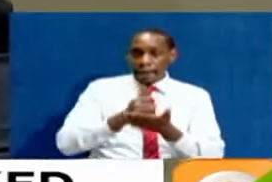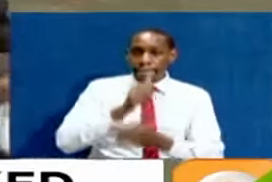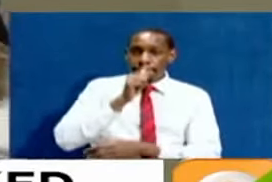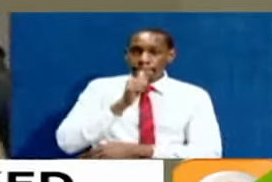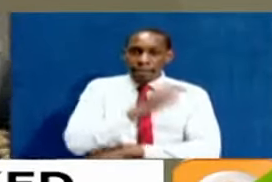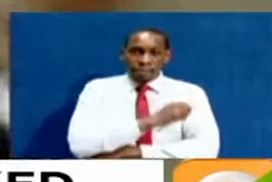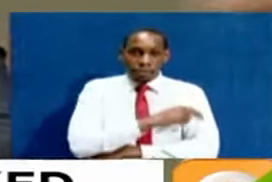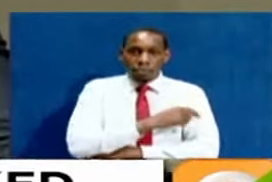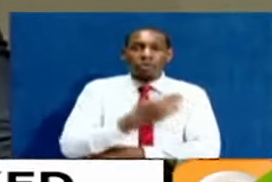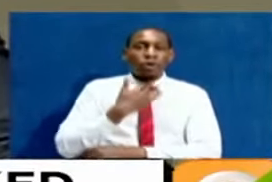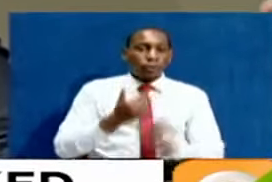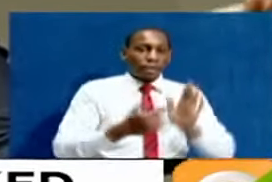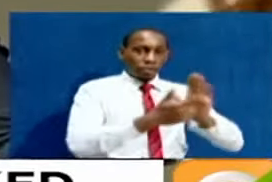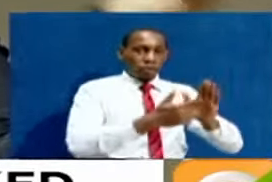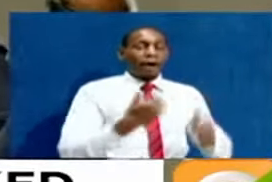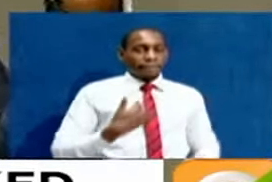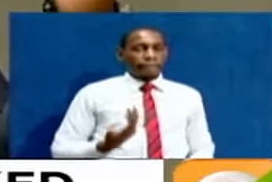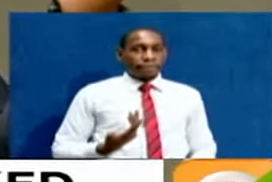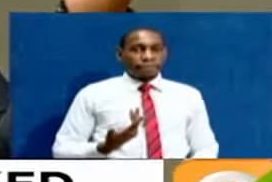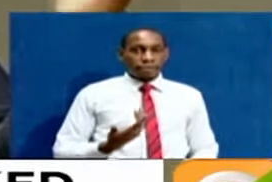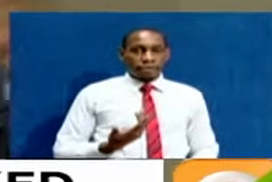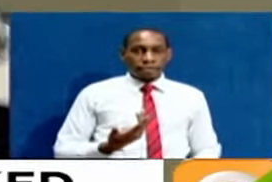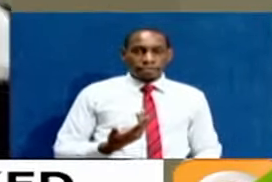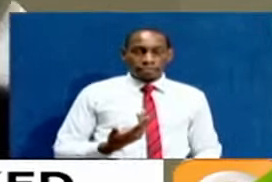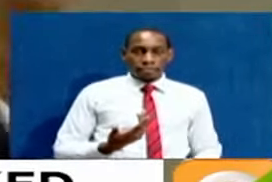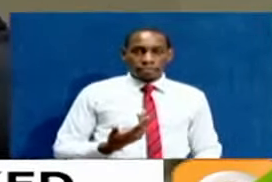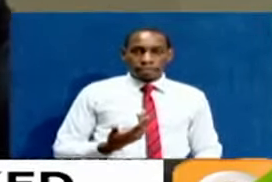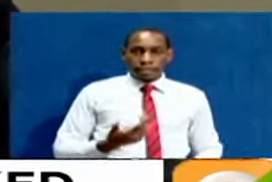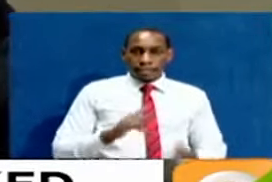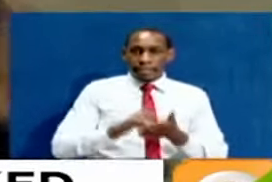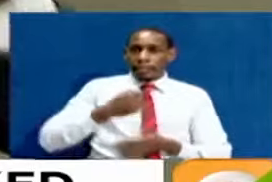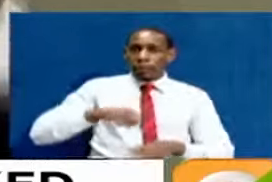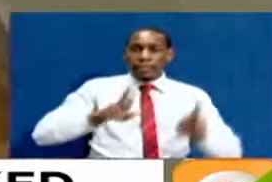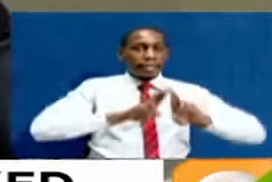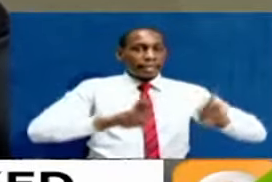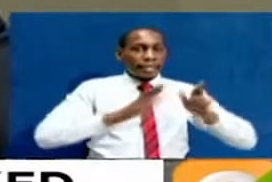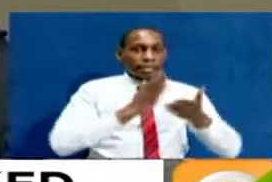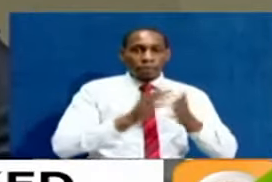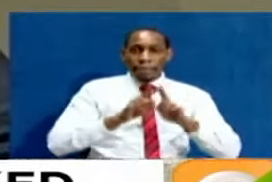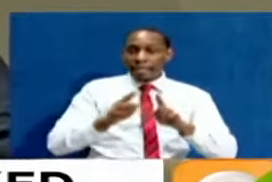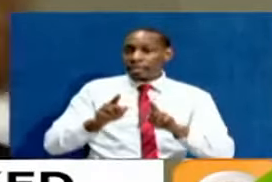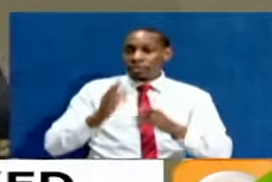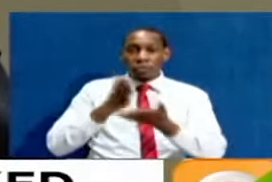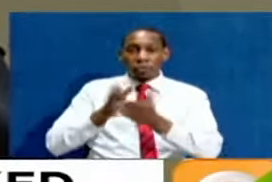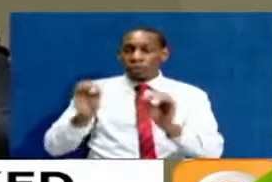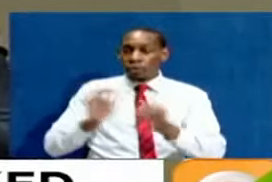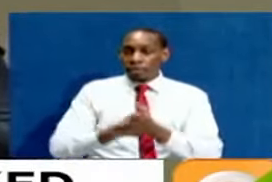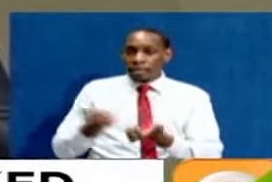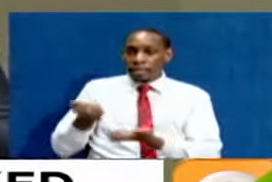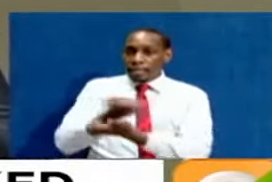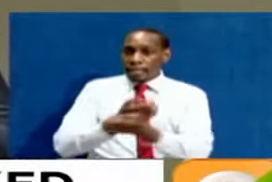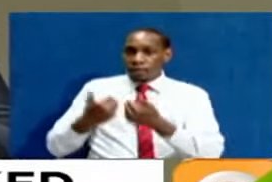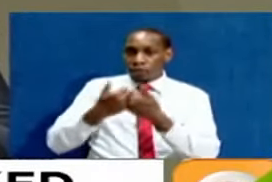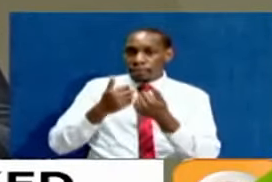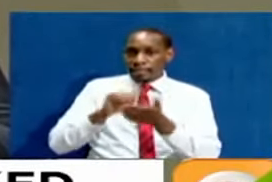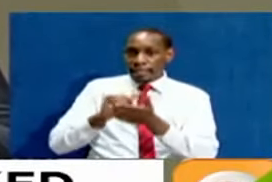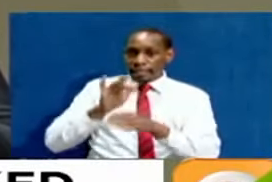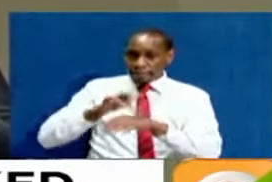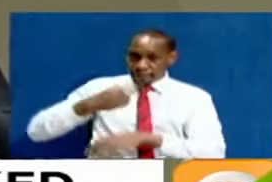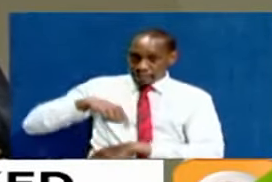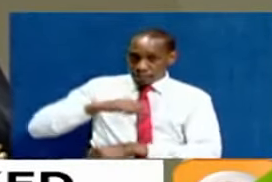private hospitals just to put a show, what we call vipindre, that we are prepared, even though that was not the case. Economic challenges that we are dealing with,